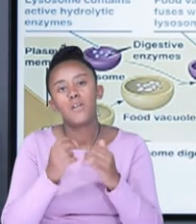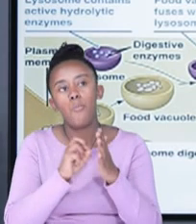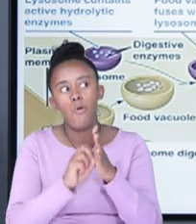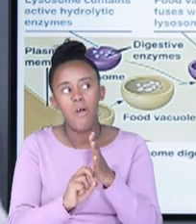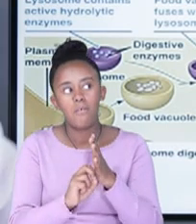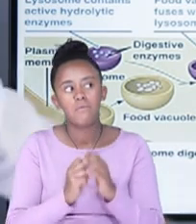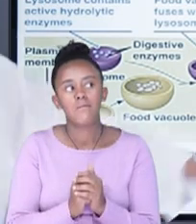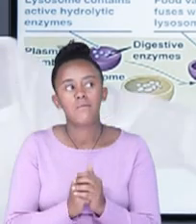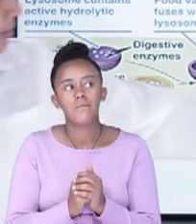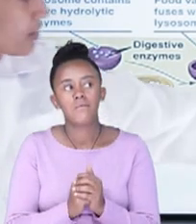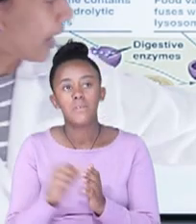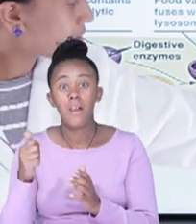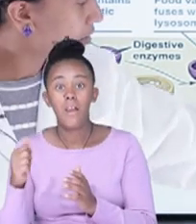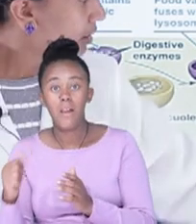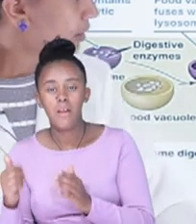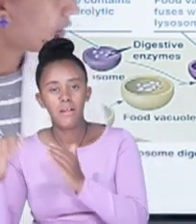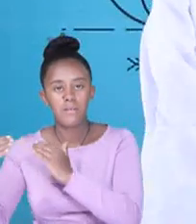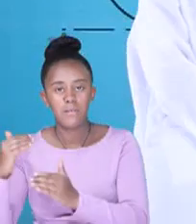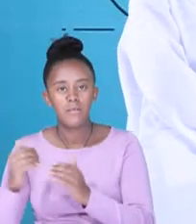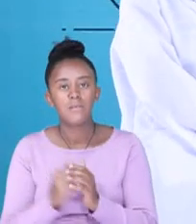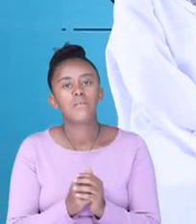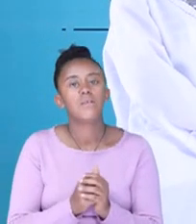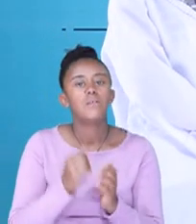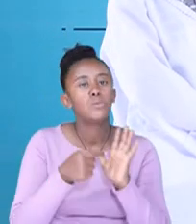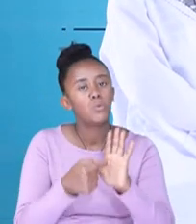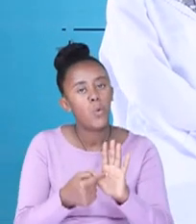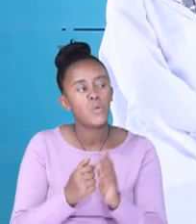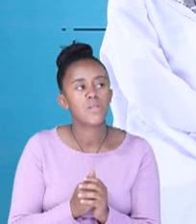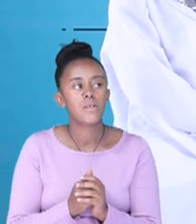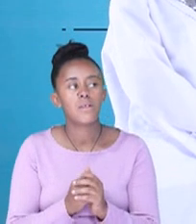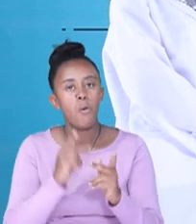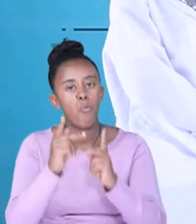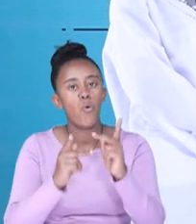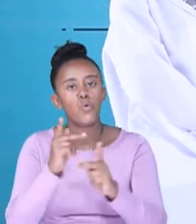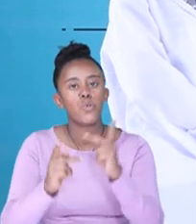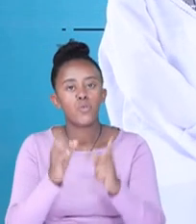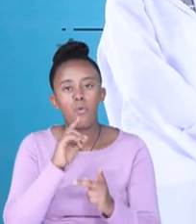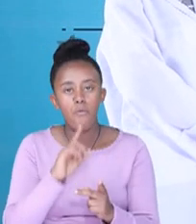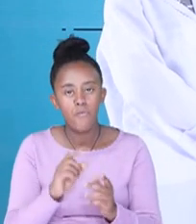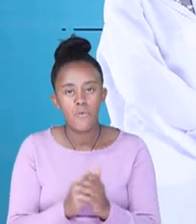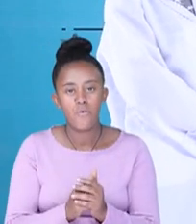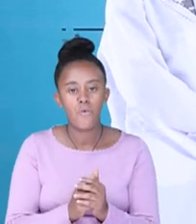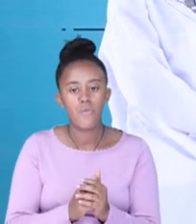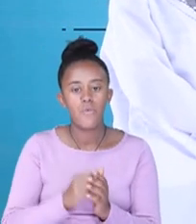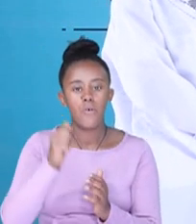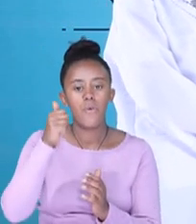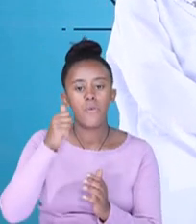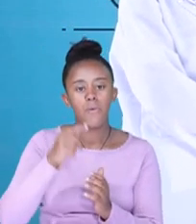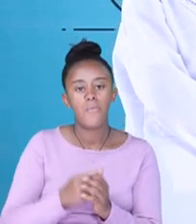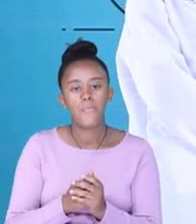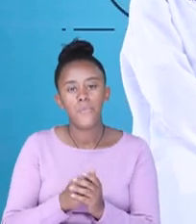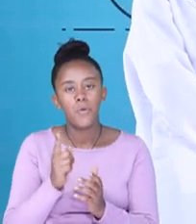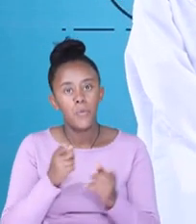products. And on the other side, it shows a process of autophagy, which means